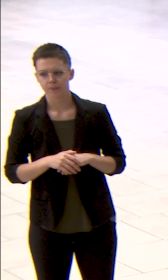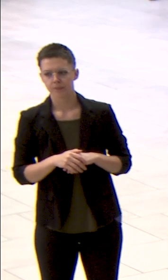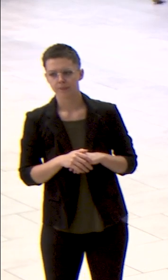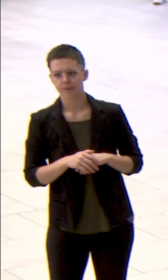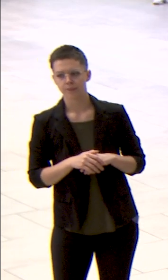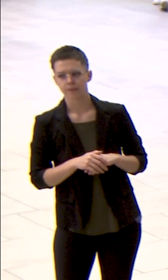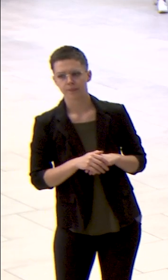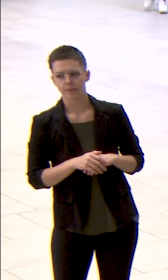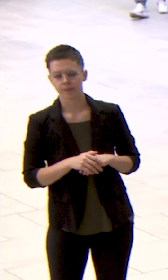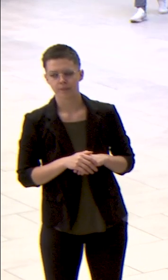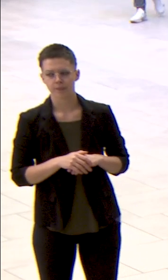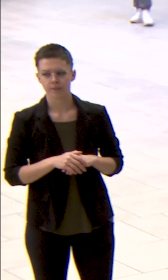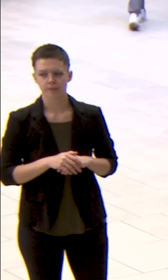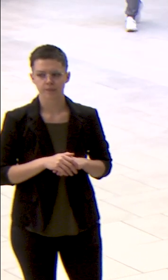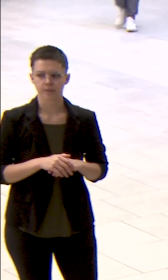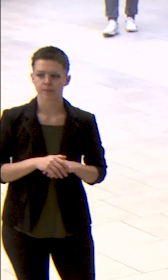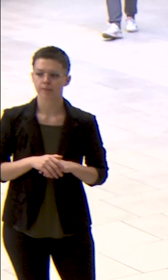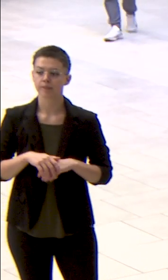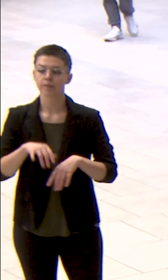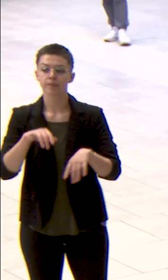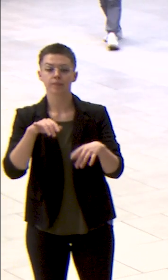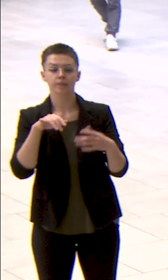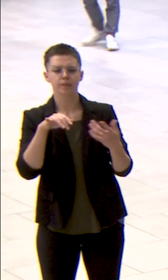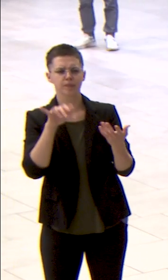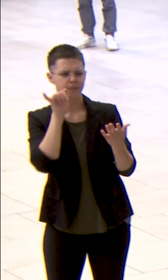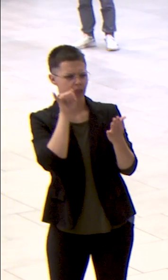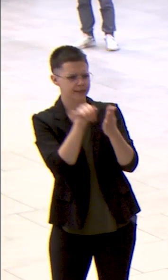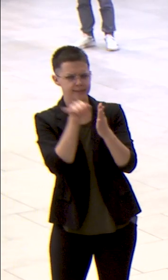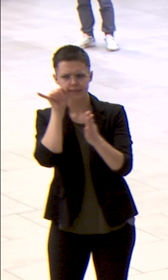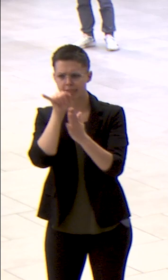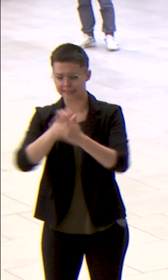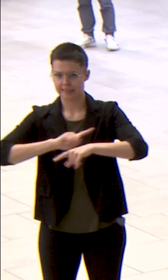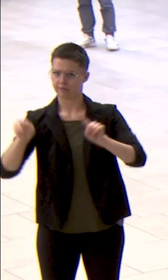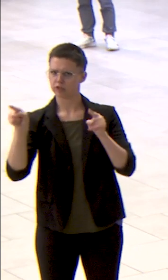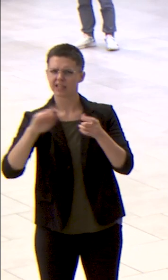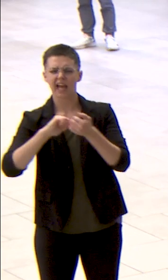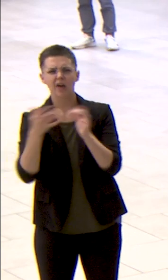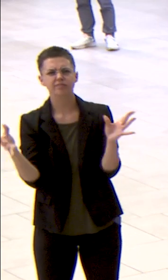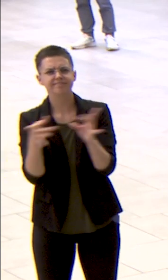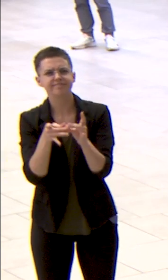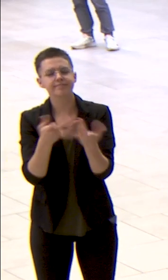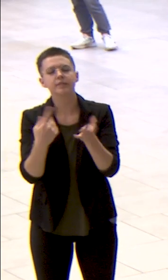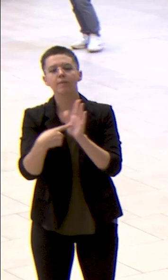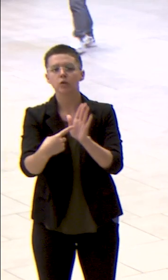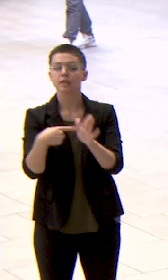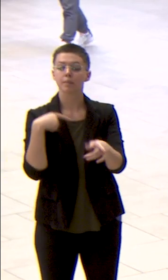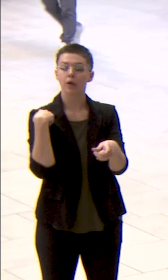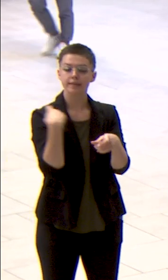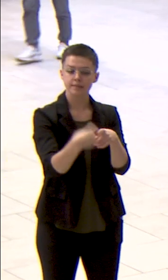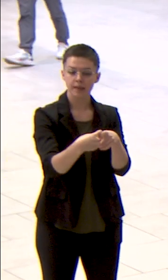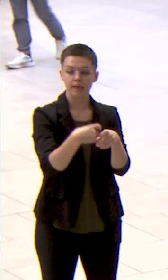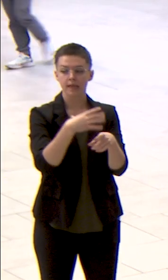the polarity of the identity? So it seems to be like Hispanics